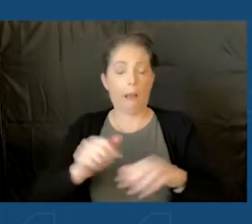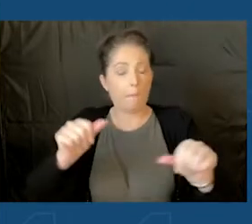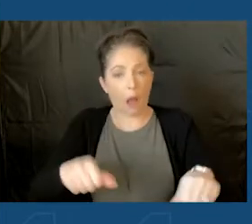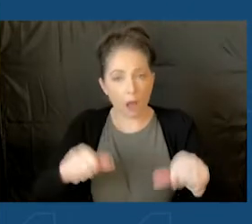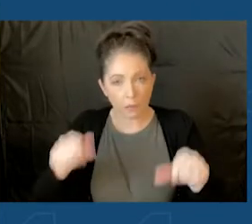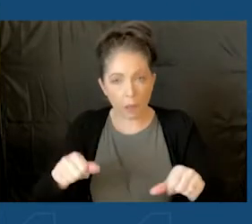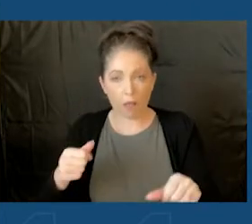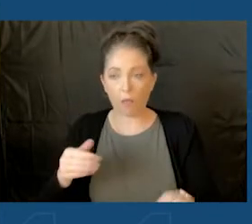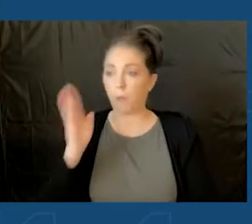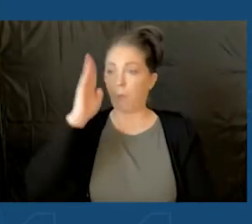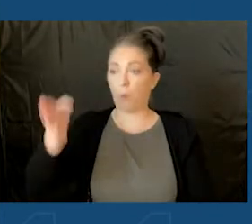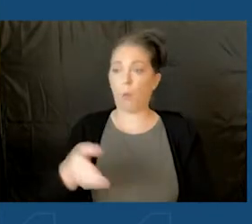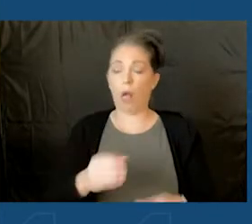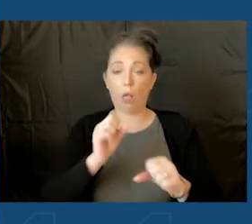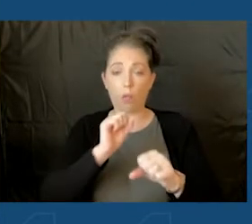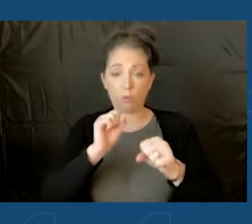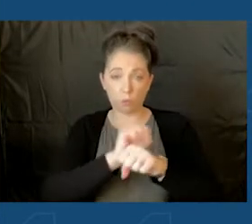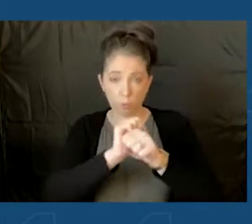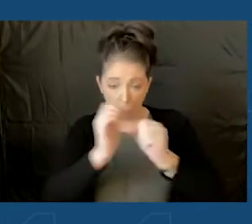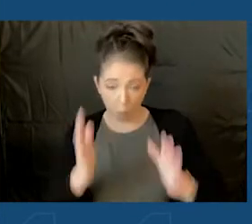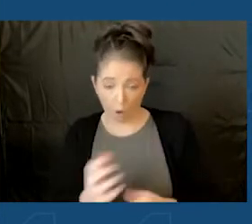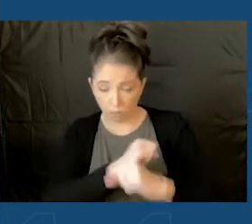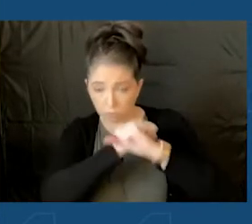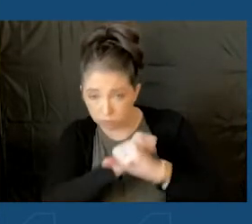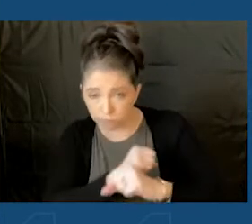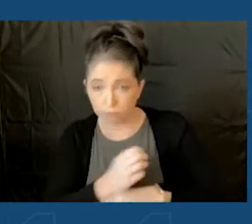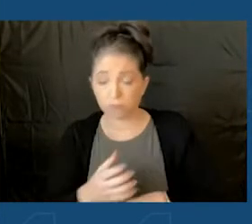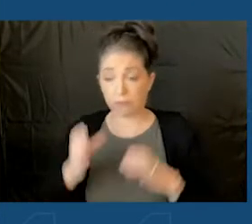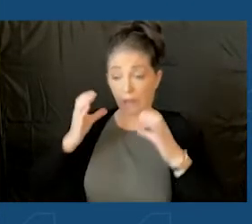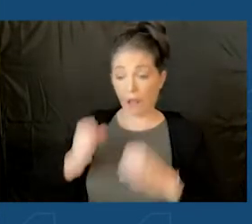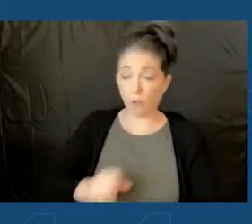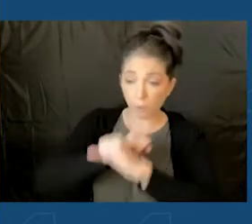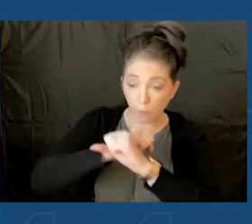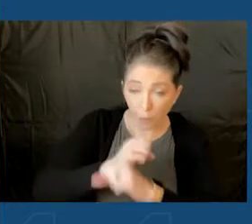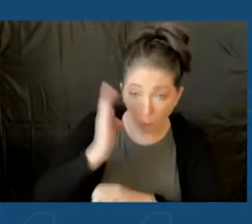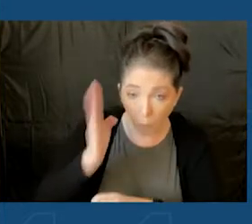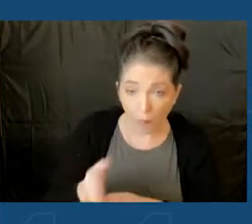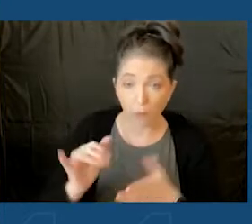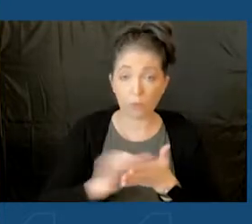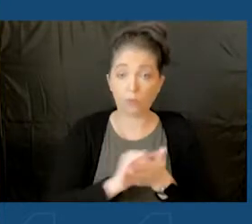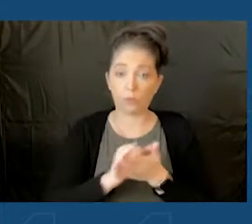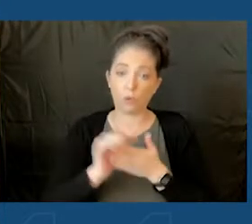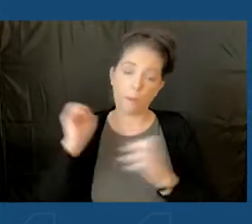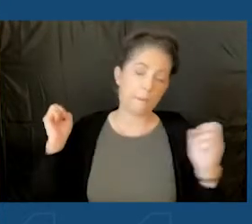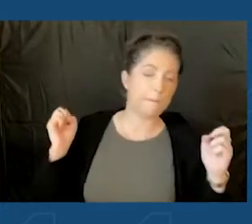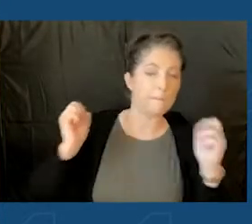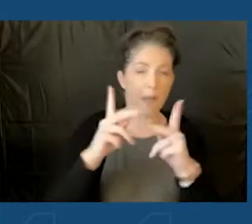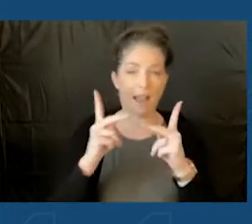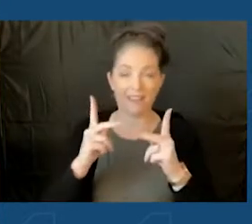our workers, we're going to protect our customers, and we're going to bring New York back all together. Thank you.